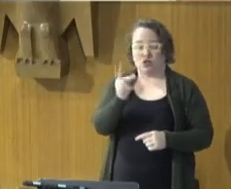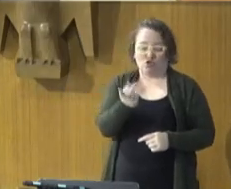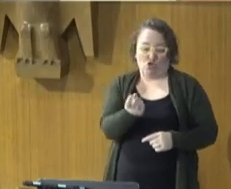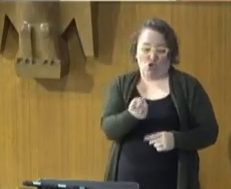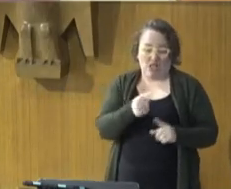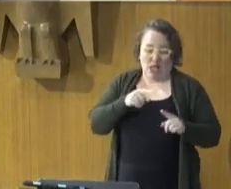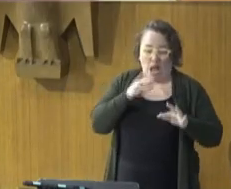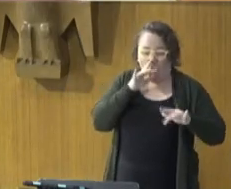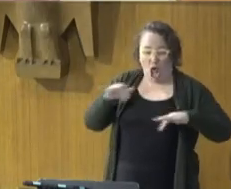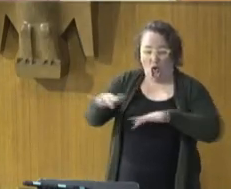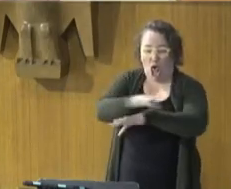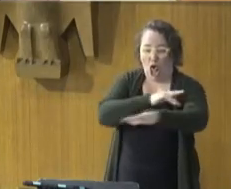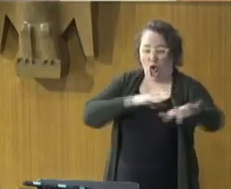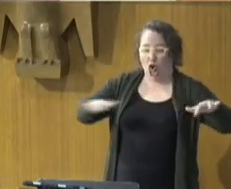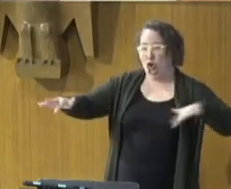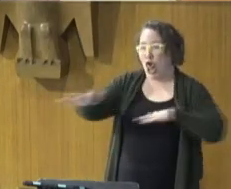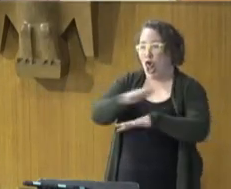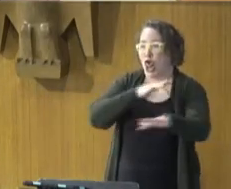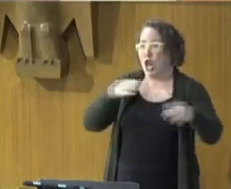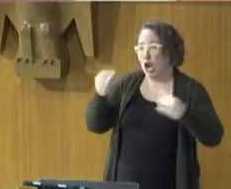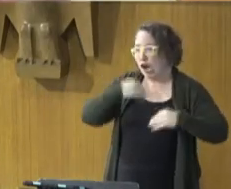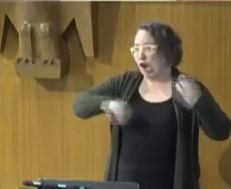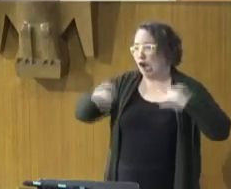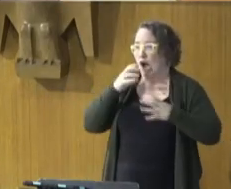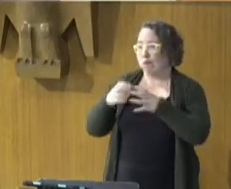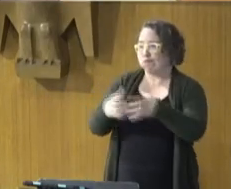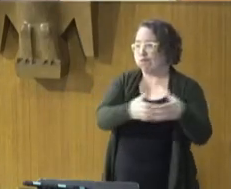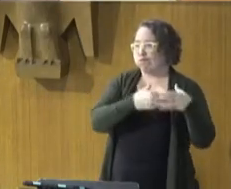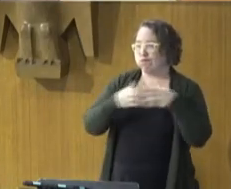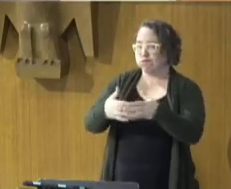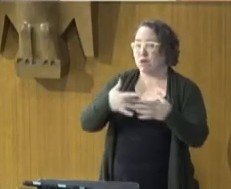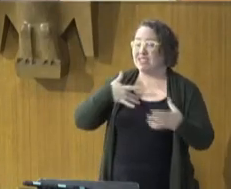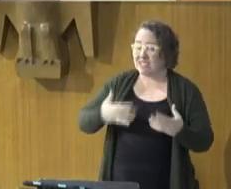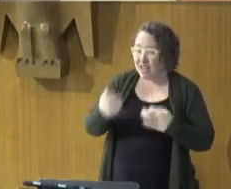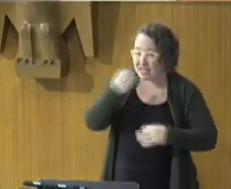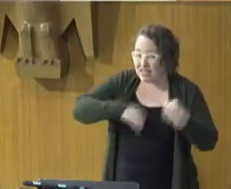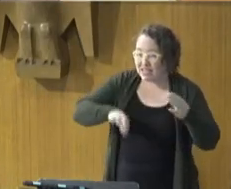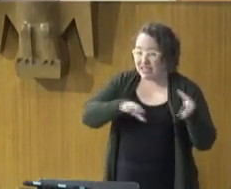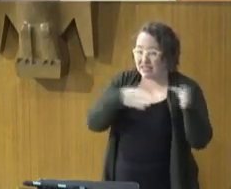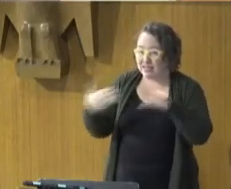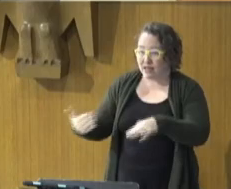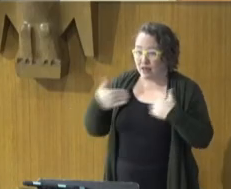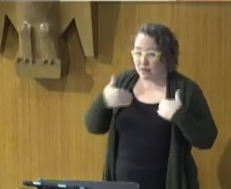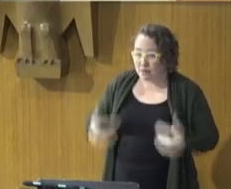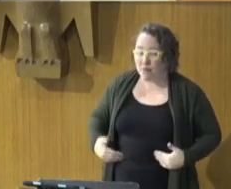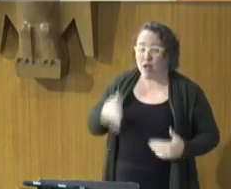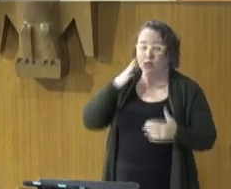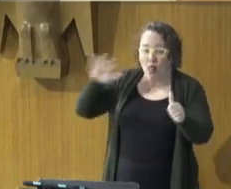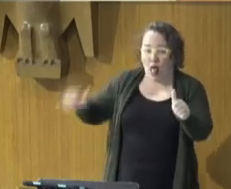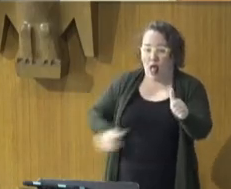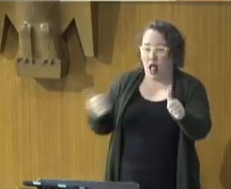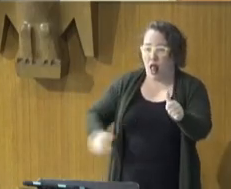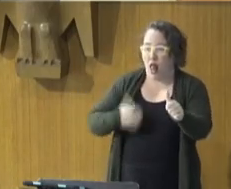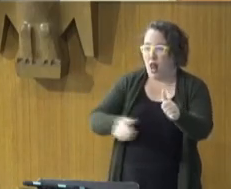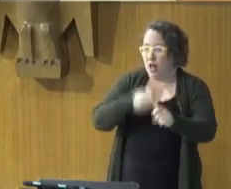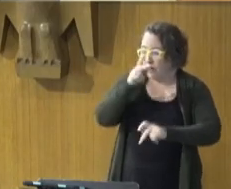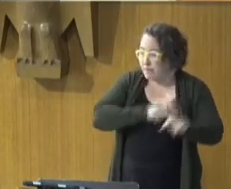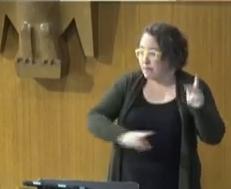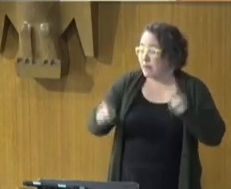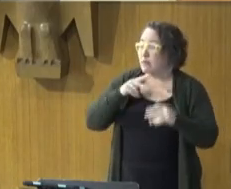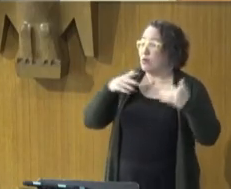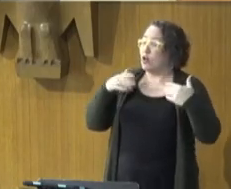They were considered evil because they traveled in packs and ate corpses and attacked people. Dogs were considered